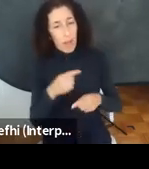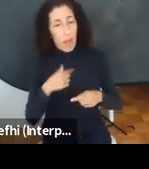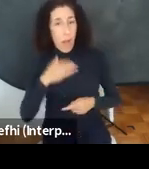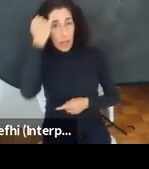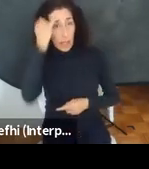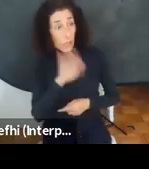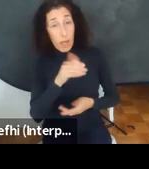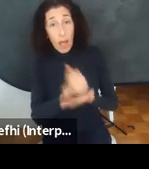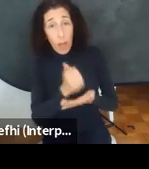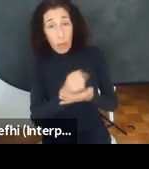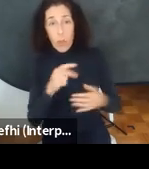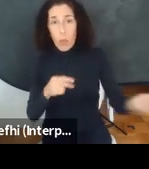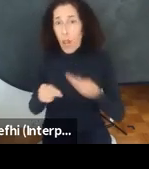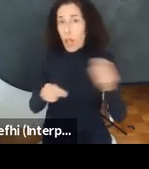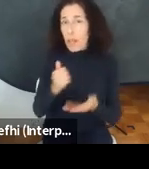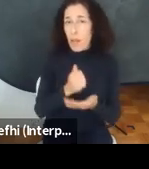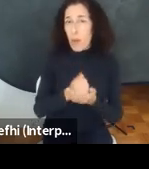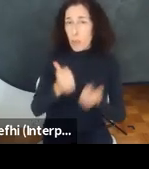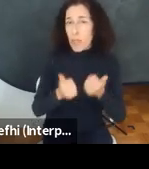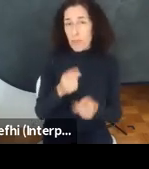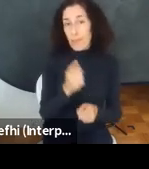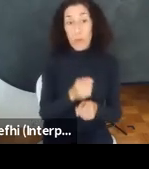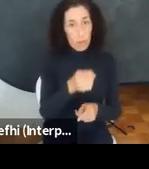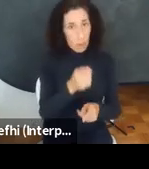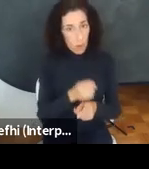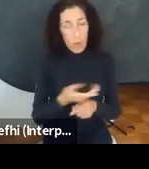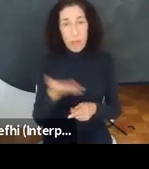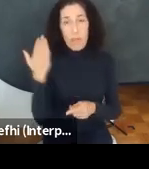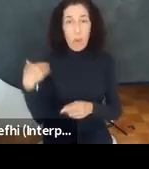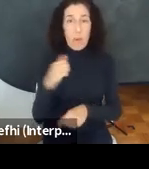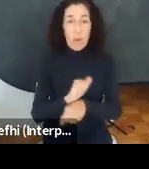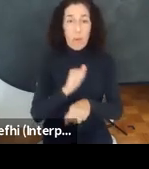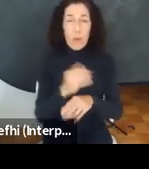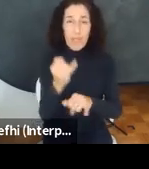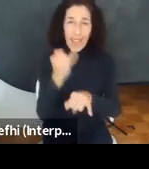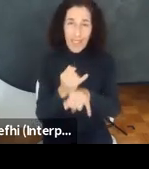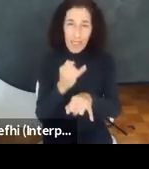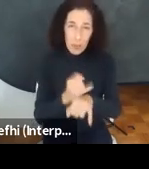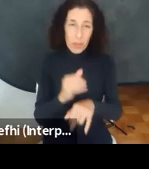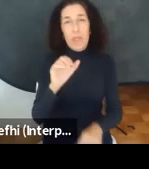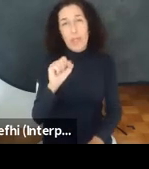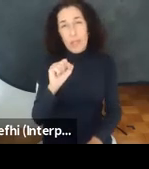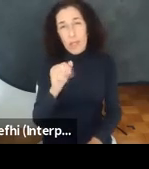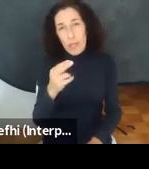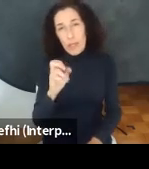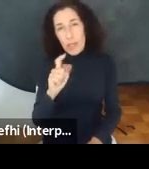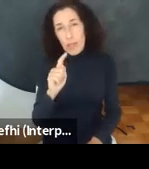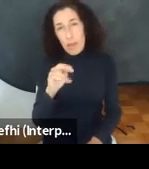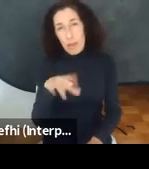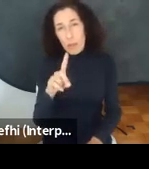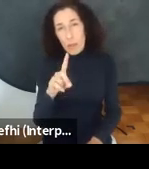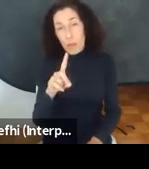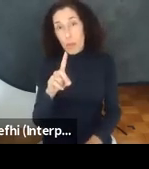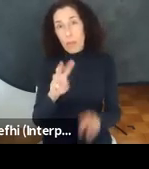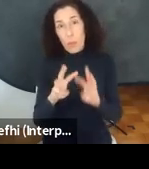had jobs down at the institution where we went to work, like at some work at the like school. A training job. Yeah, and you got a stipend. You only got